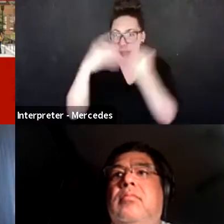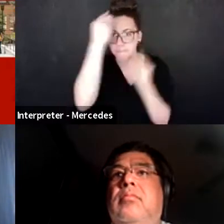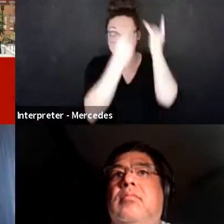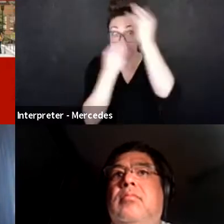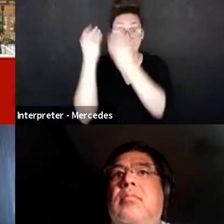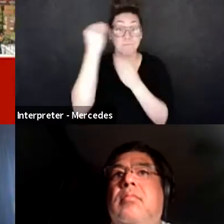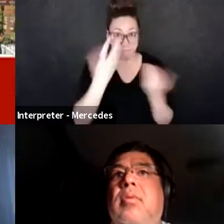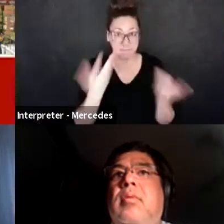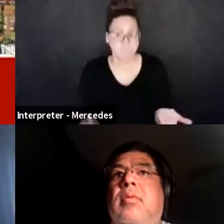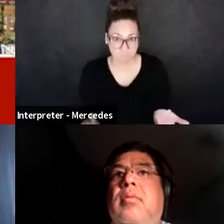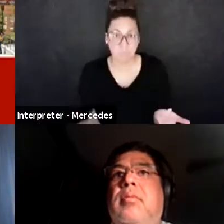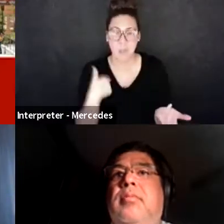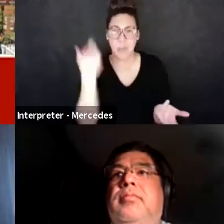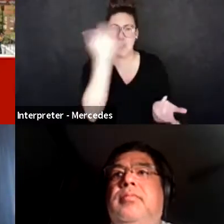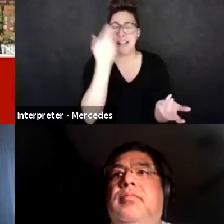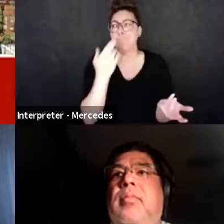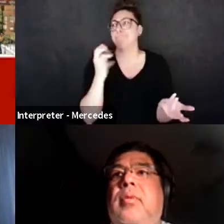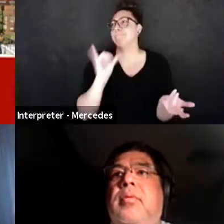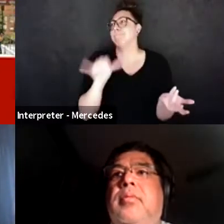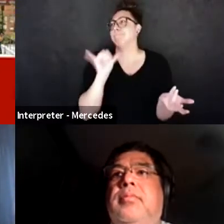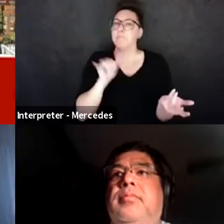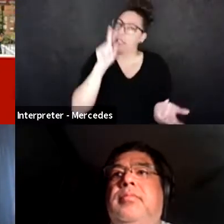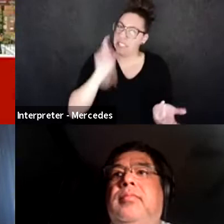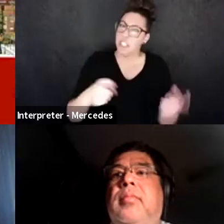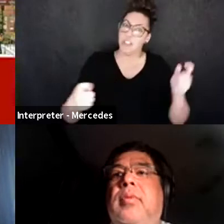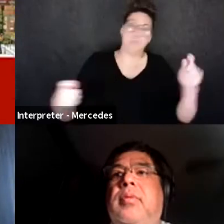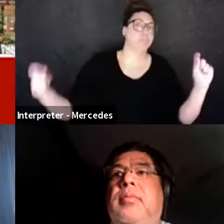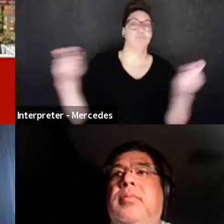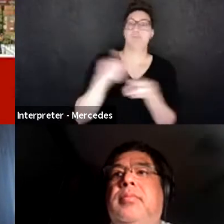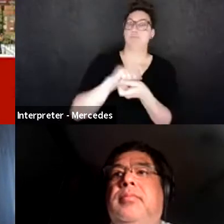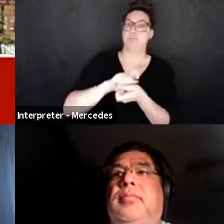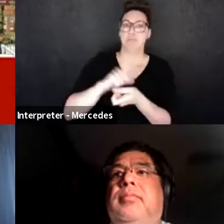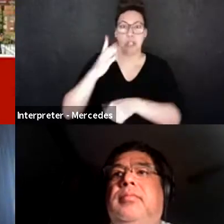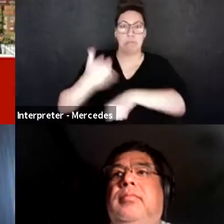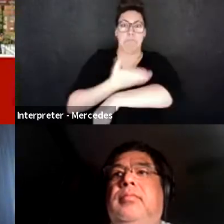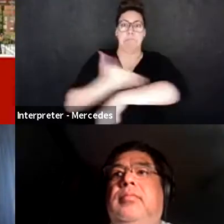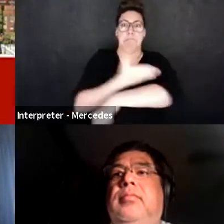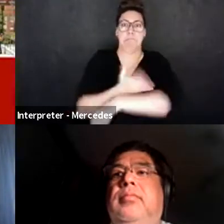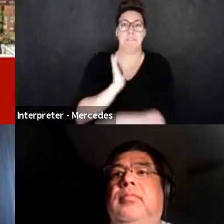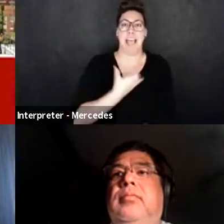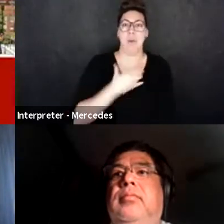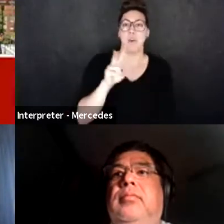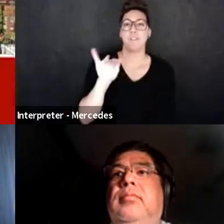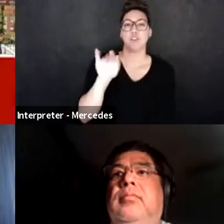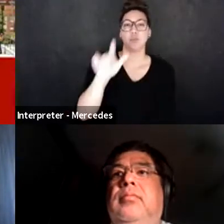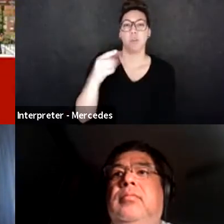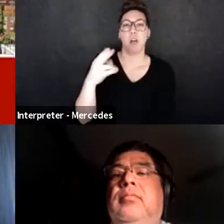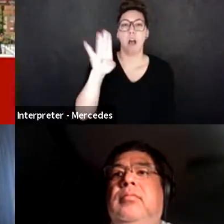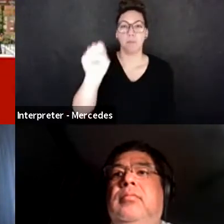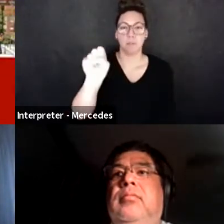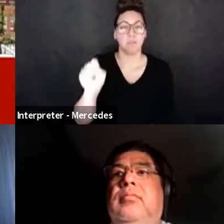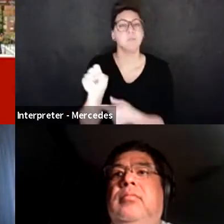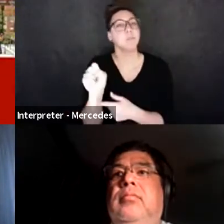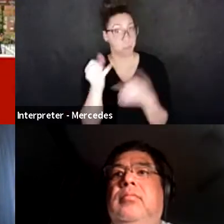consideration and realized that we needed to do a makeover of our two virtual hubs that are now